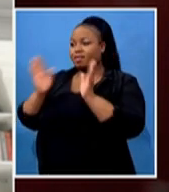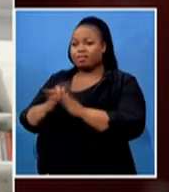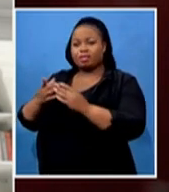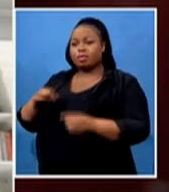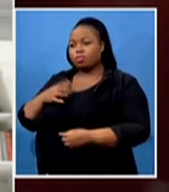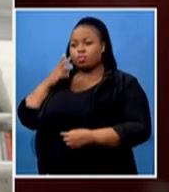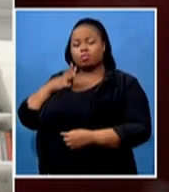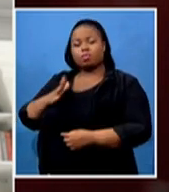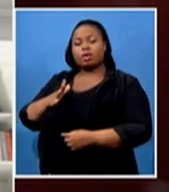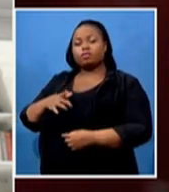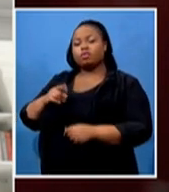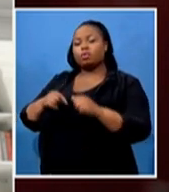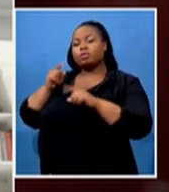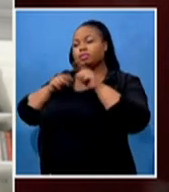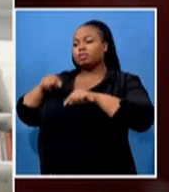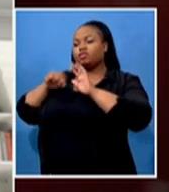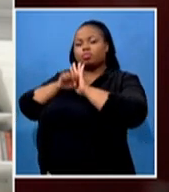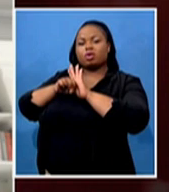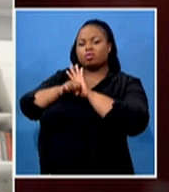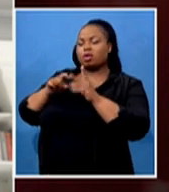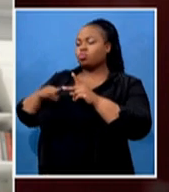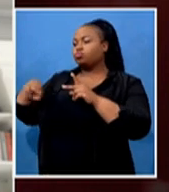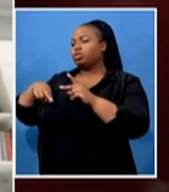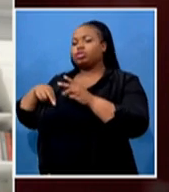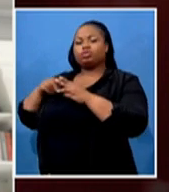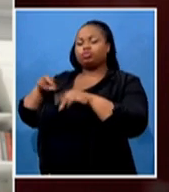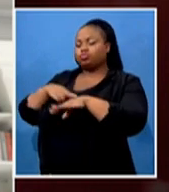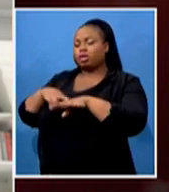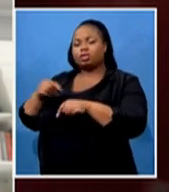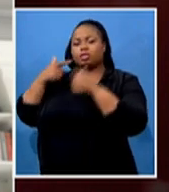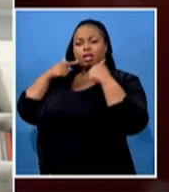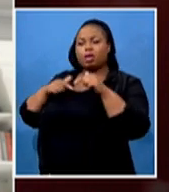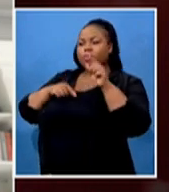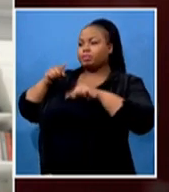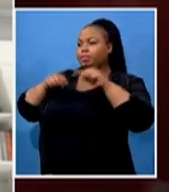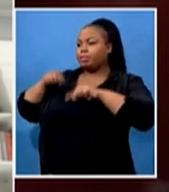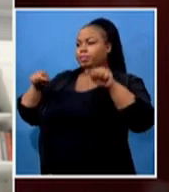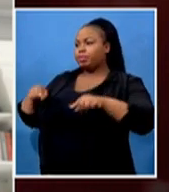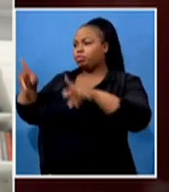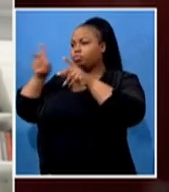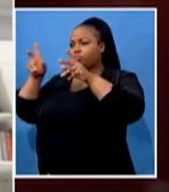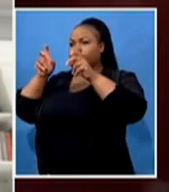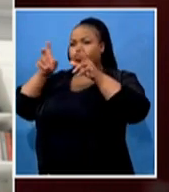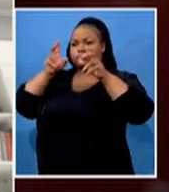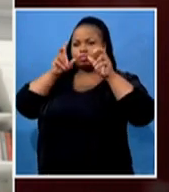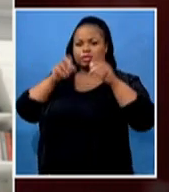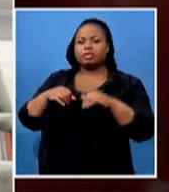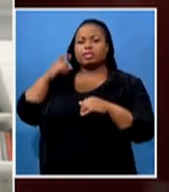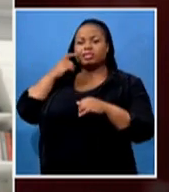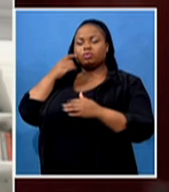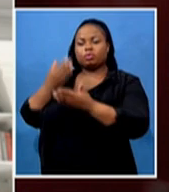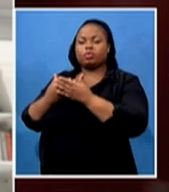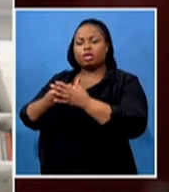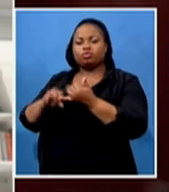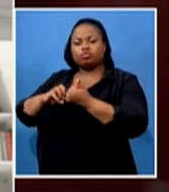terms of race, in terms of language, to actually try to make better citizens that will be able to solve problems our generation